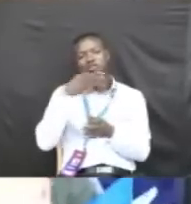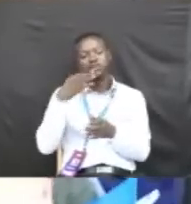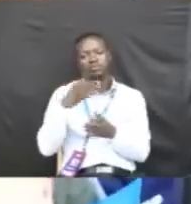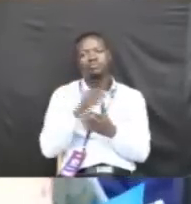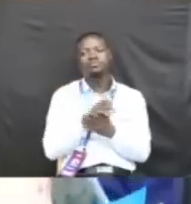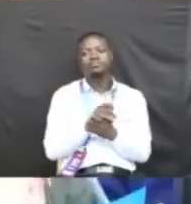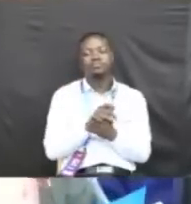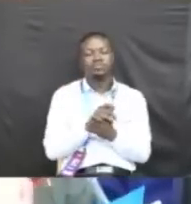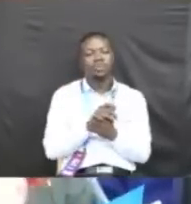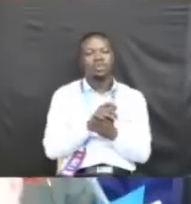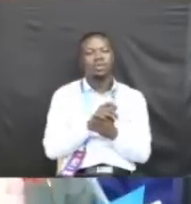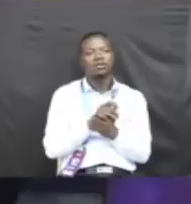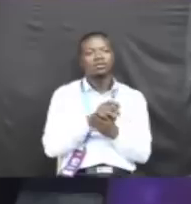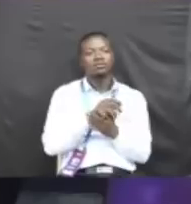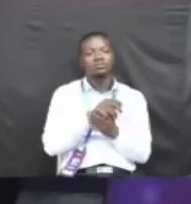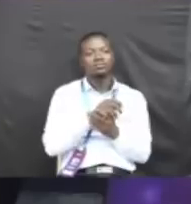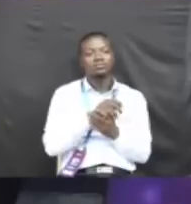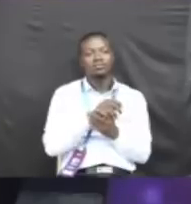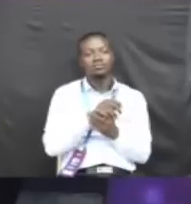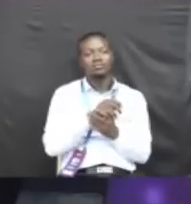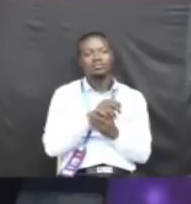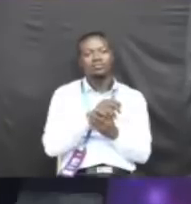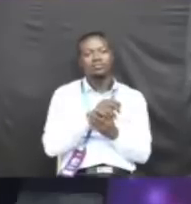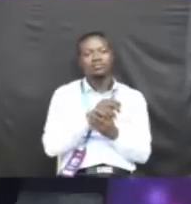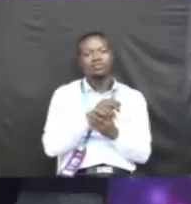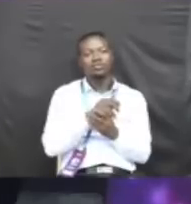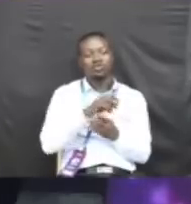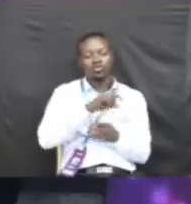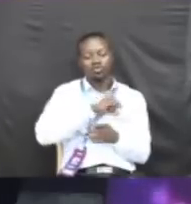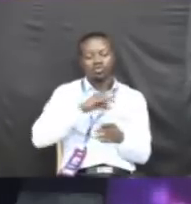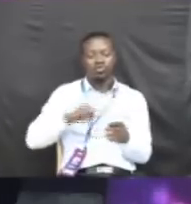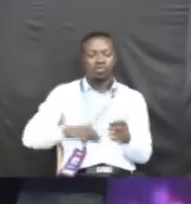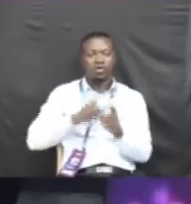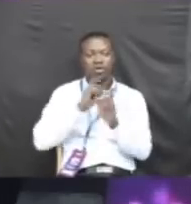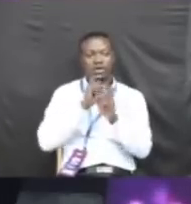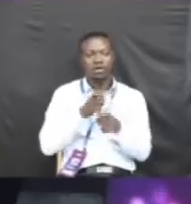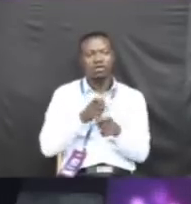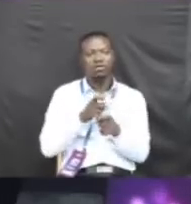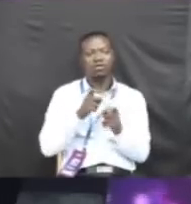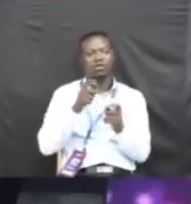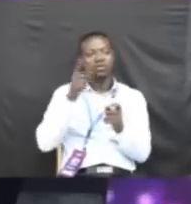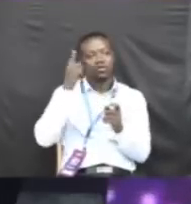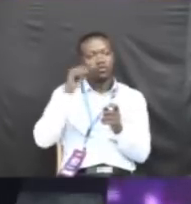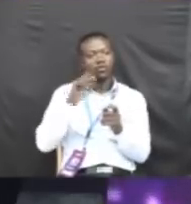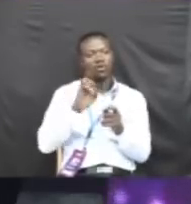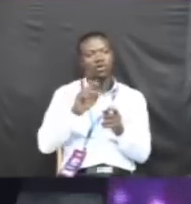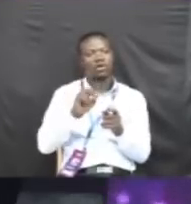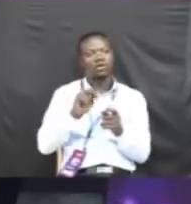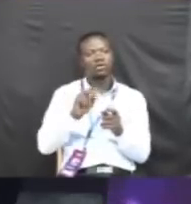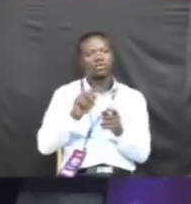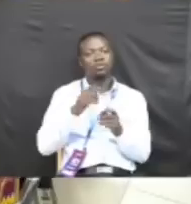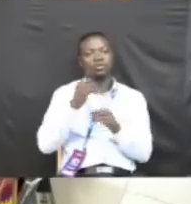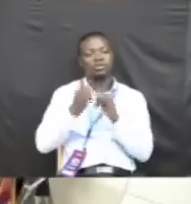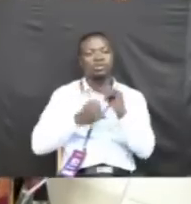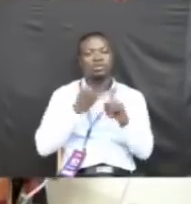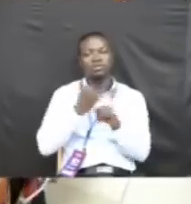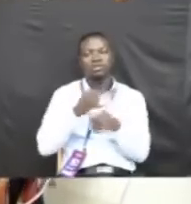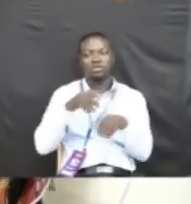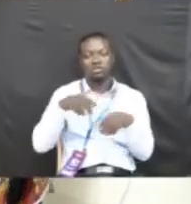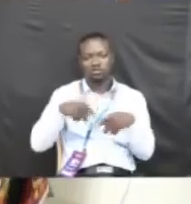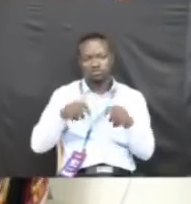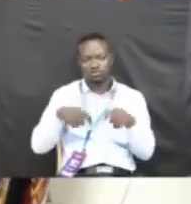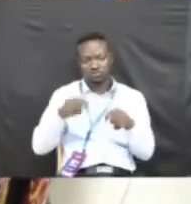PWC Kumlay received the 2022 Queen's Award for enterprise international trade awarded